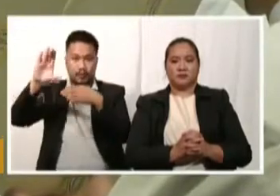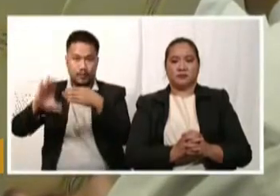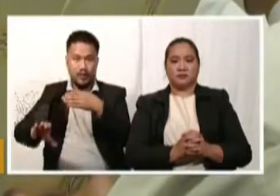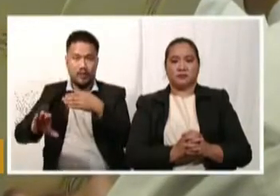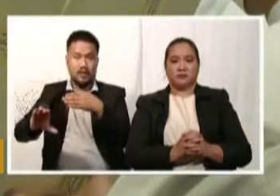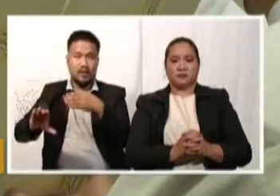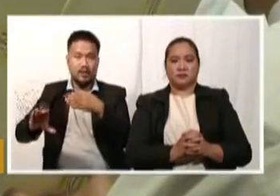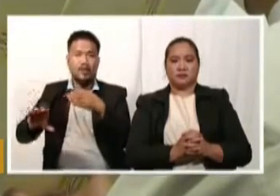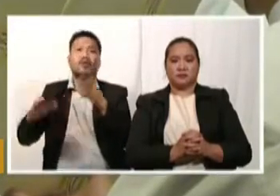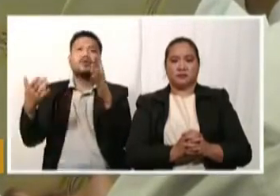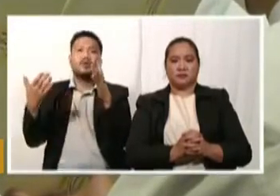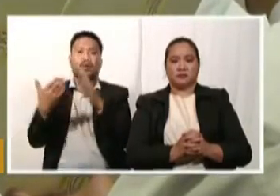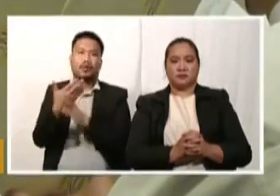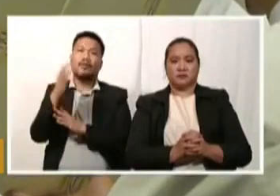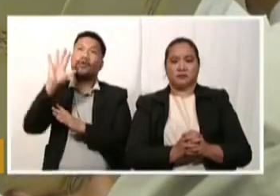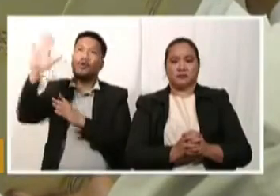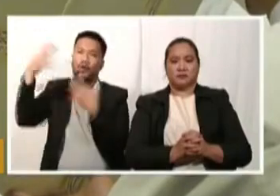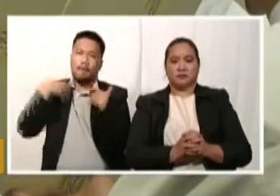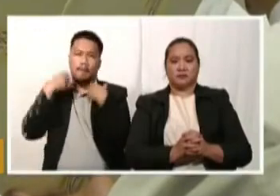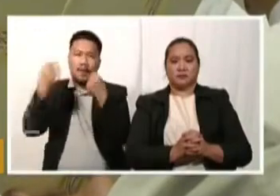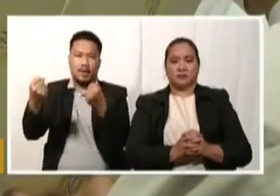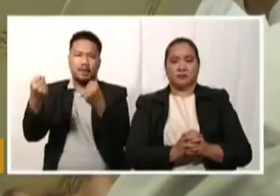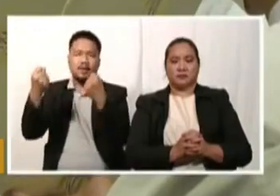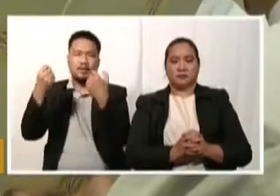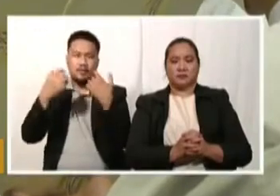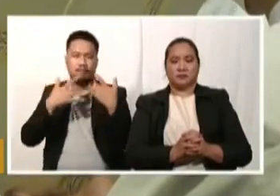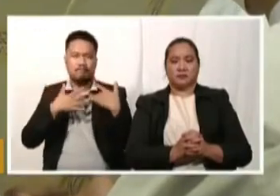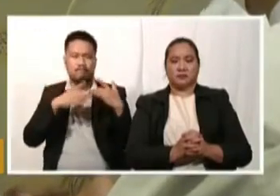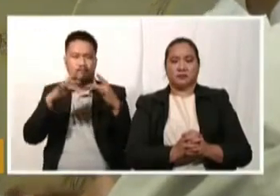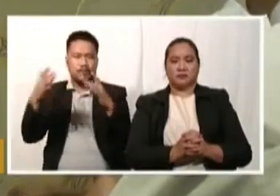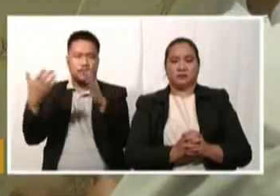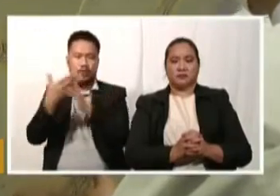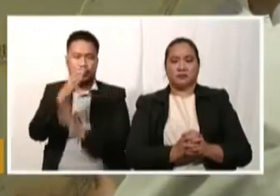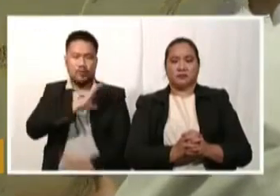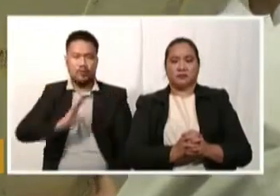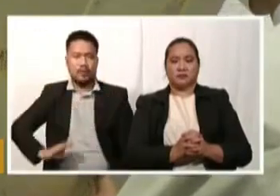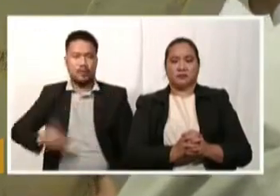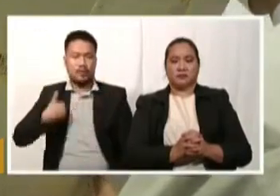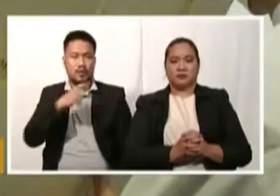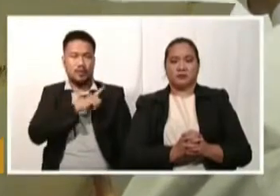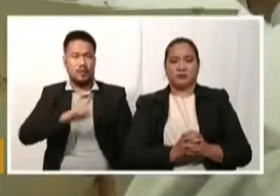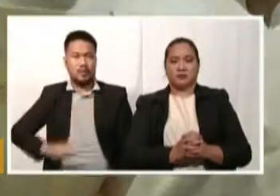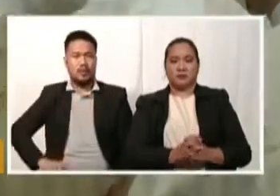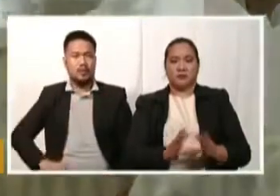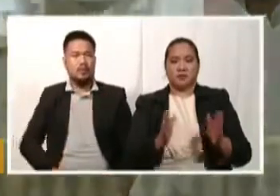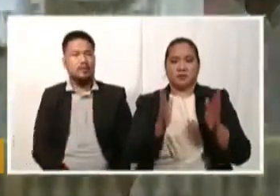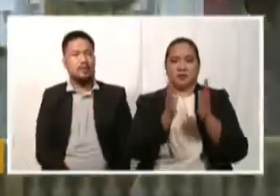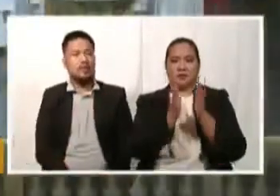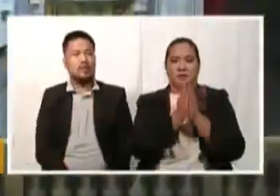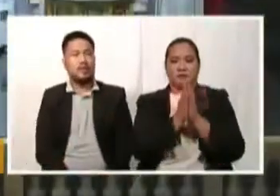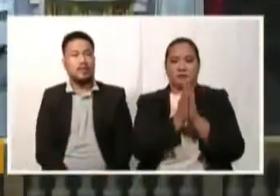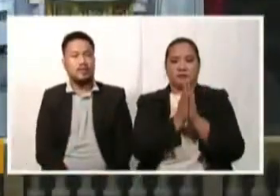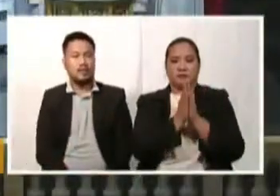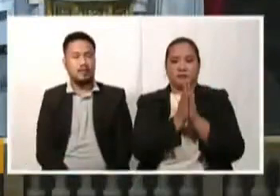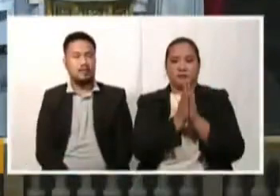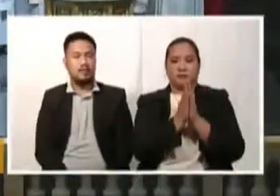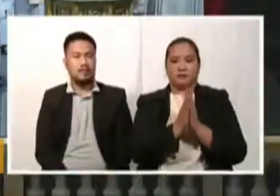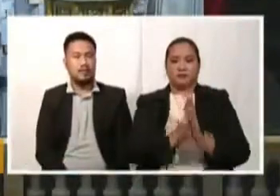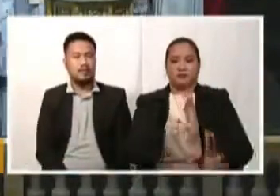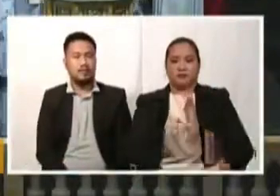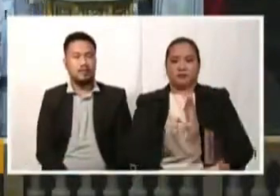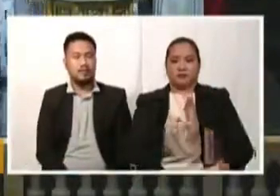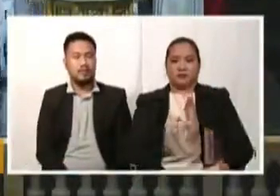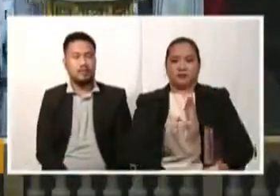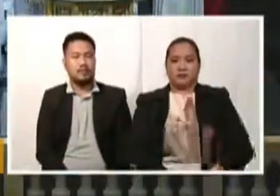may be brought to fulfillment by your mighty power, through Christ our Lord. Amen.